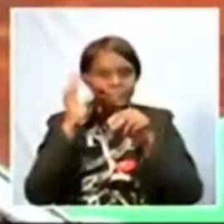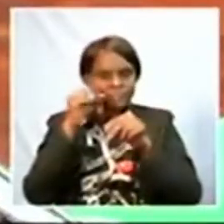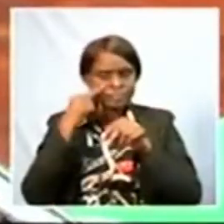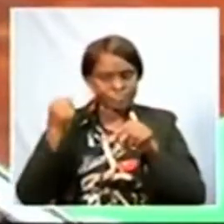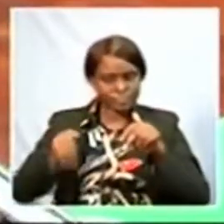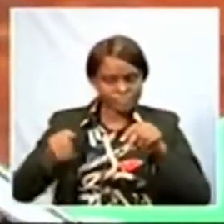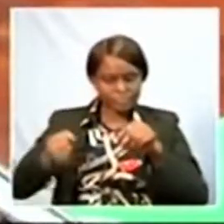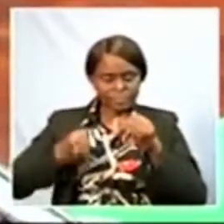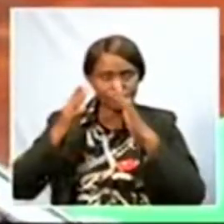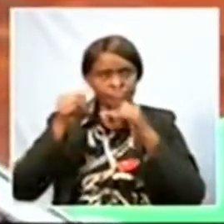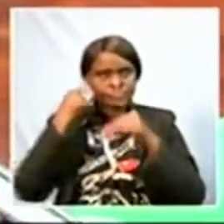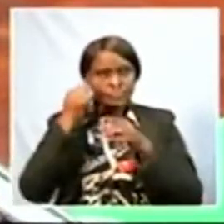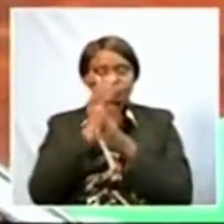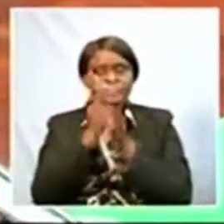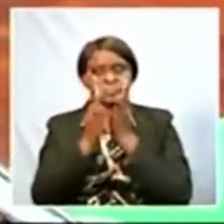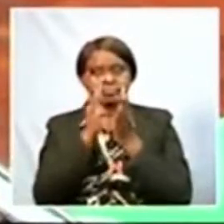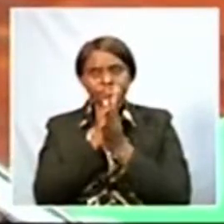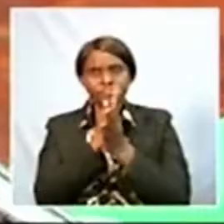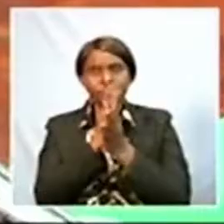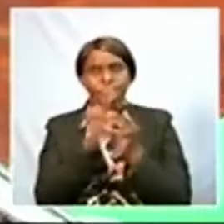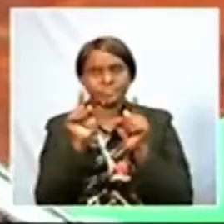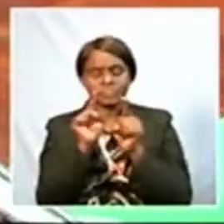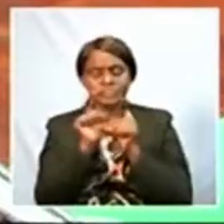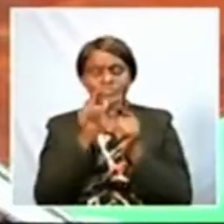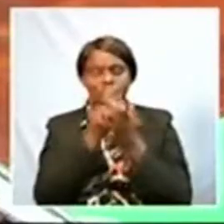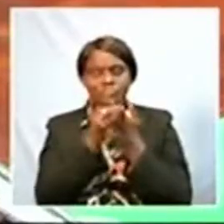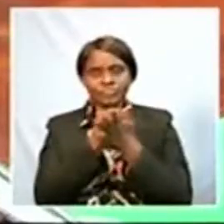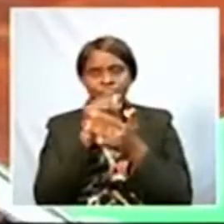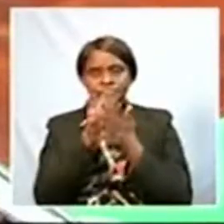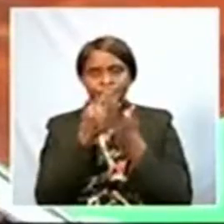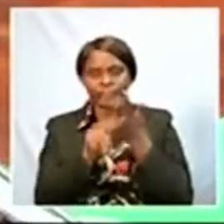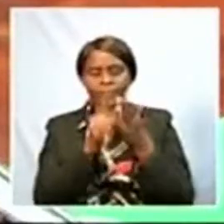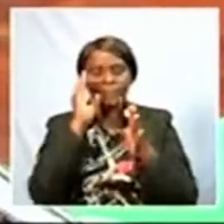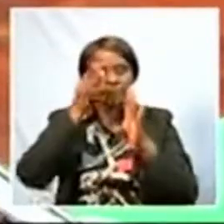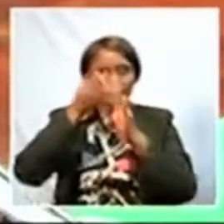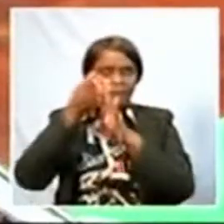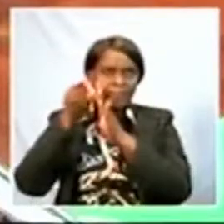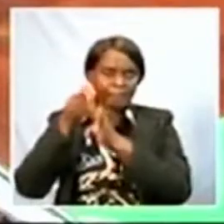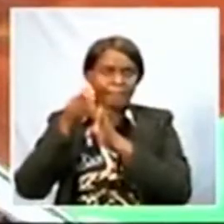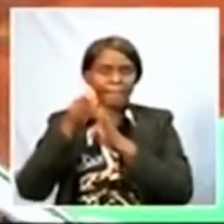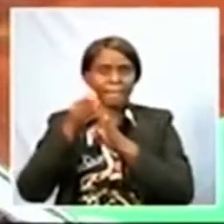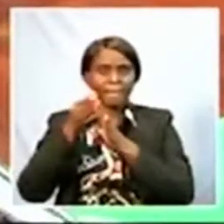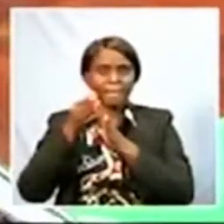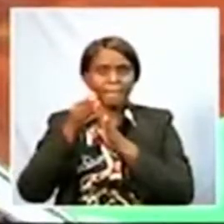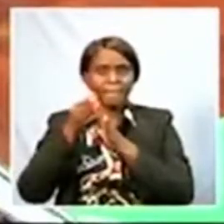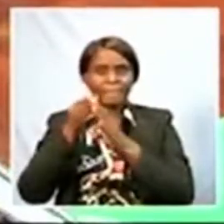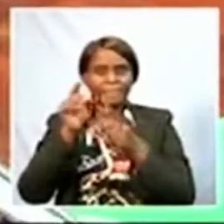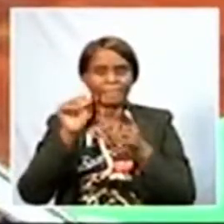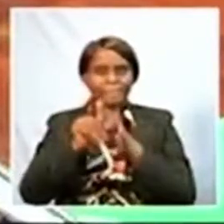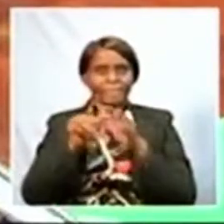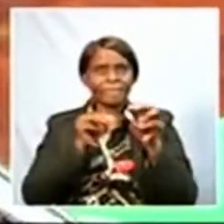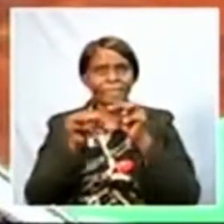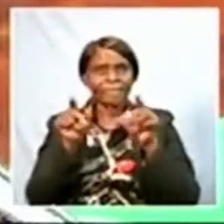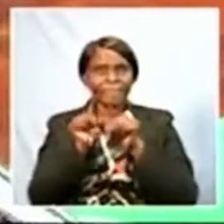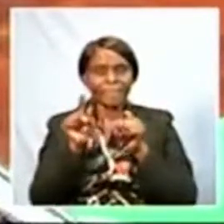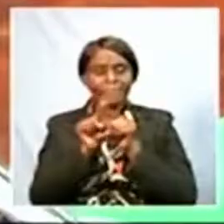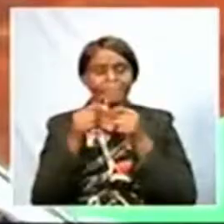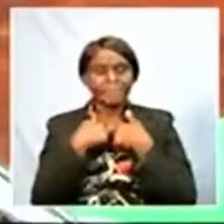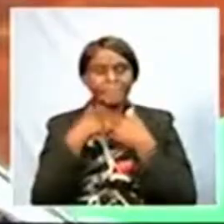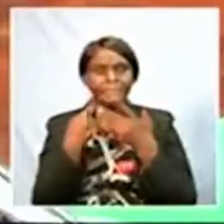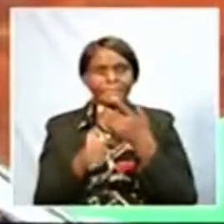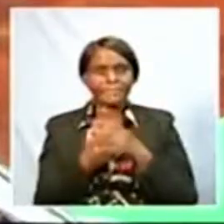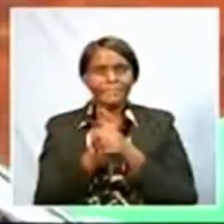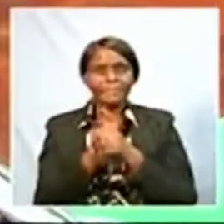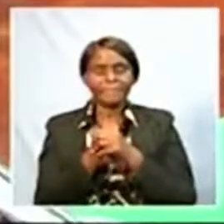Chief Palace's construction as the funds are being funded directly from the ministry. Management has been